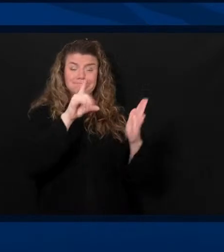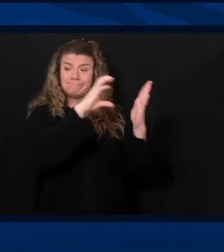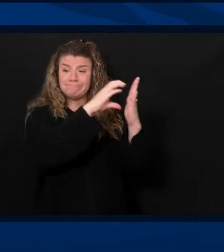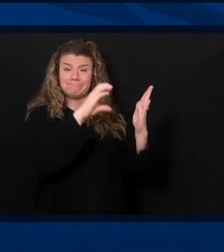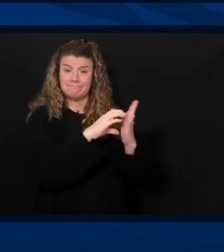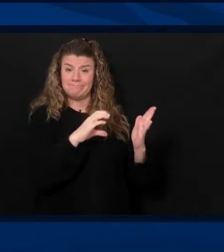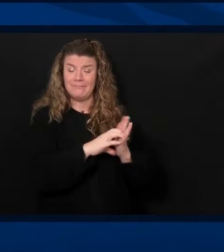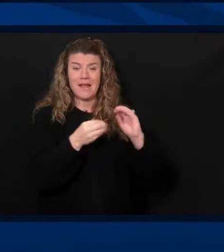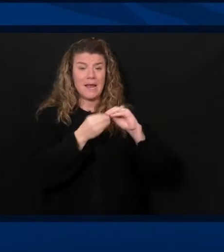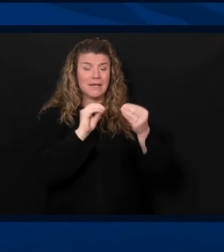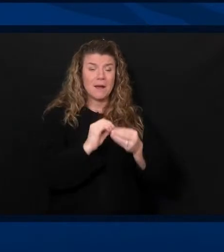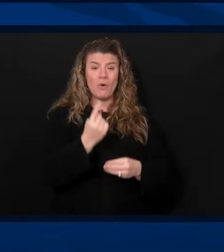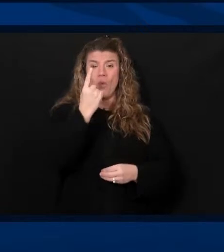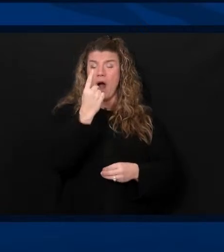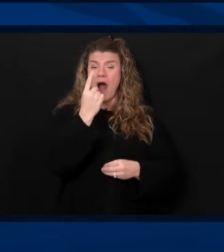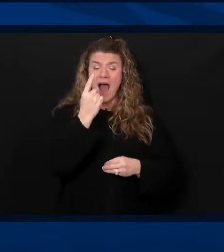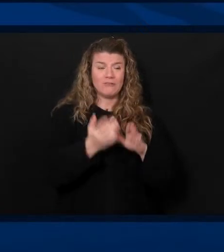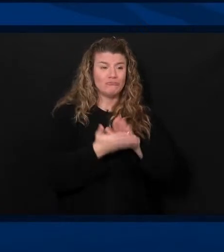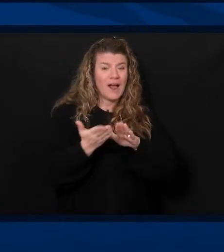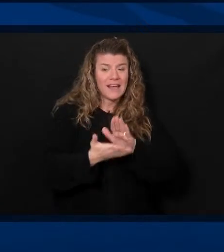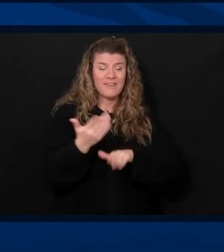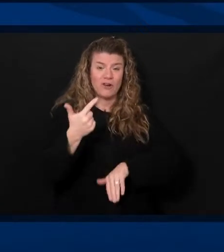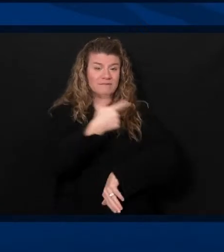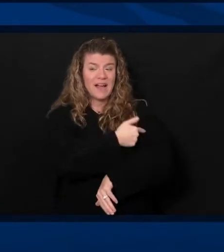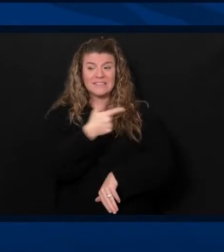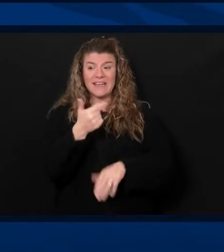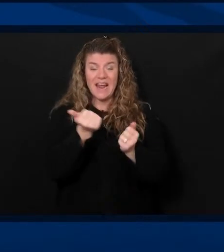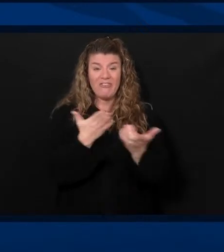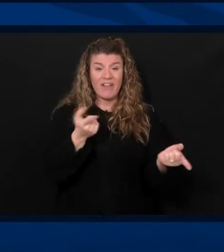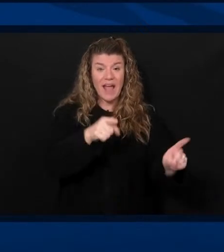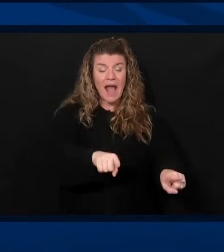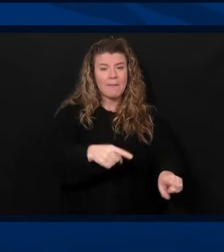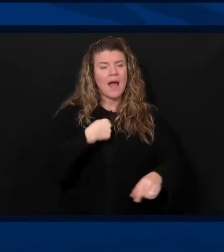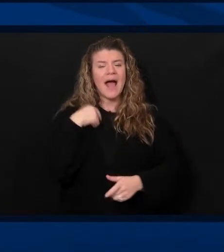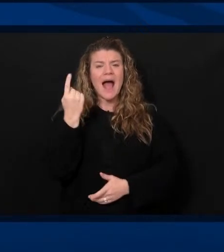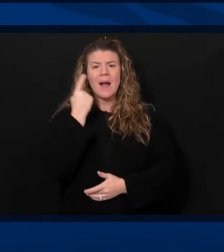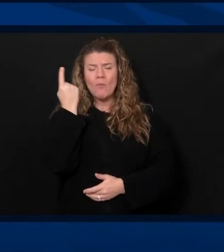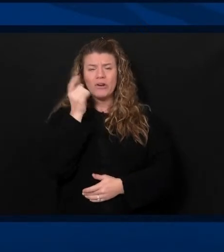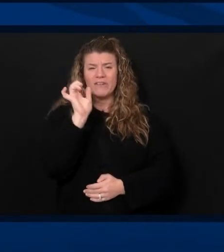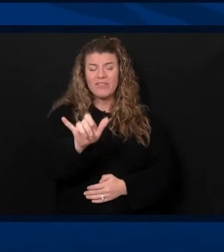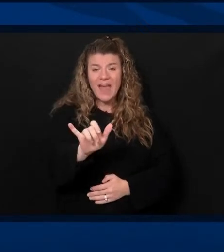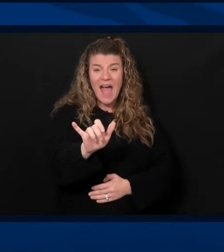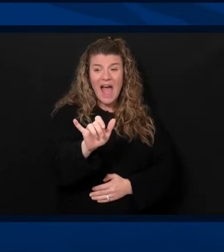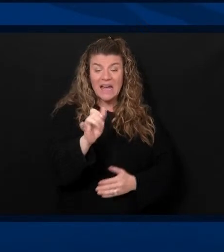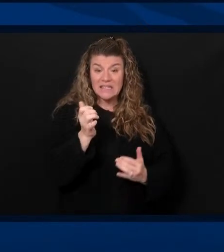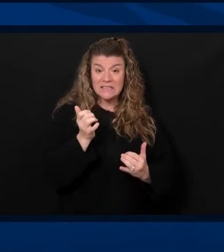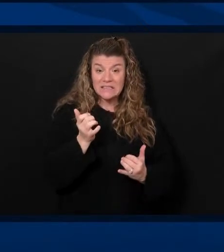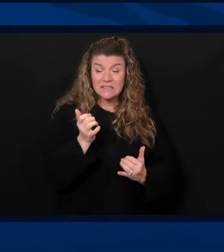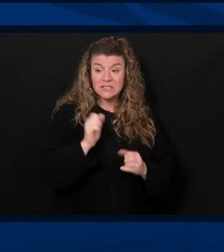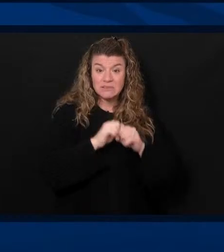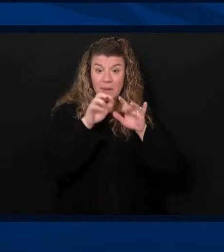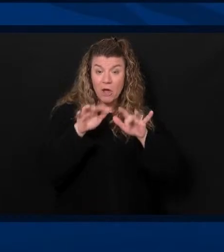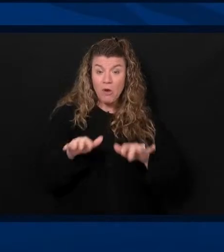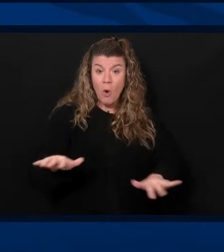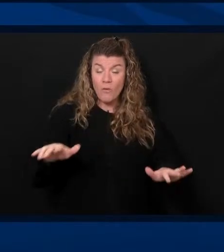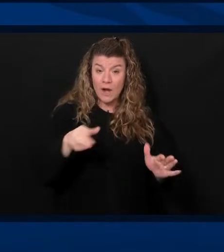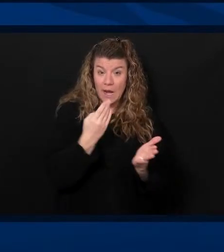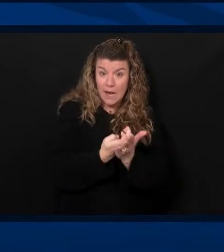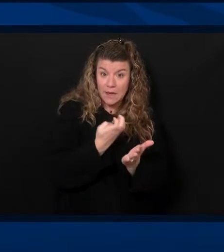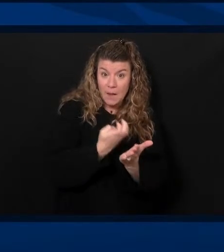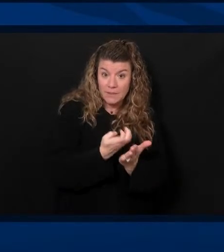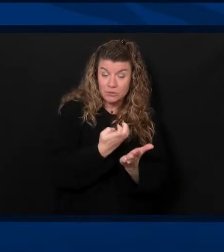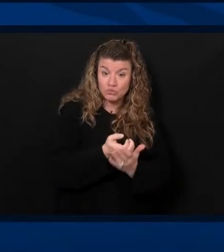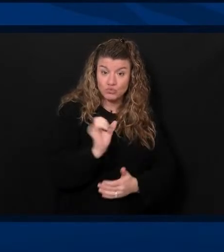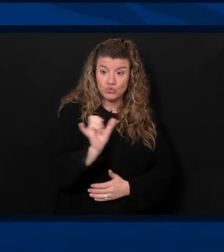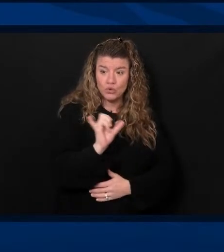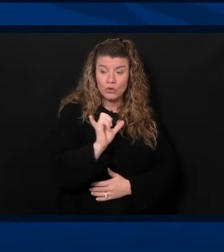nationally in the vaccine rollout. I'm wondering if any of that has spilled over into economic development. If